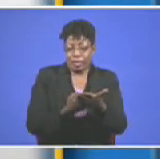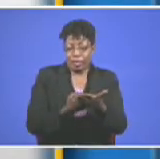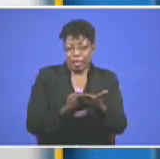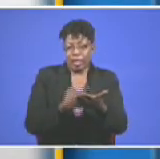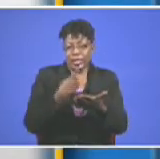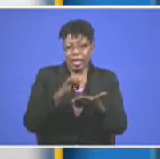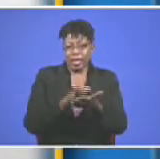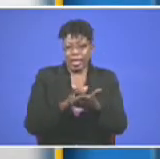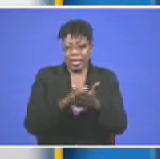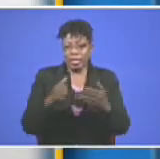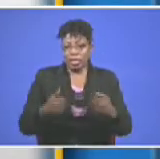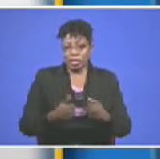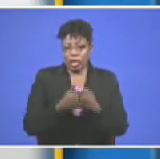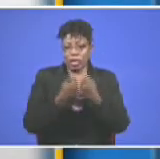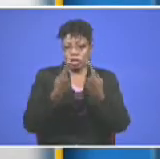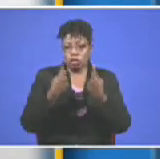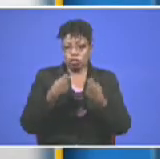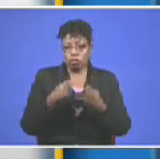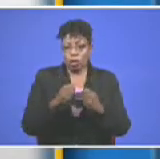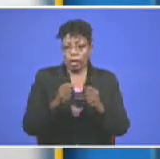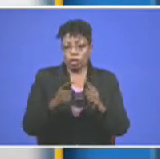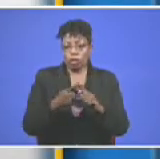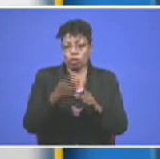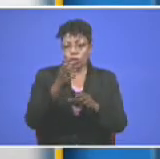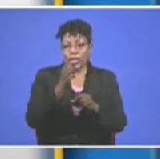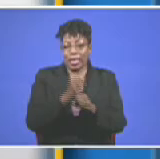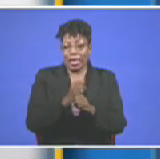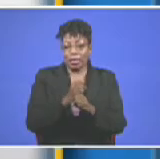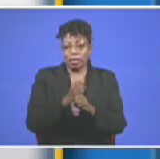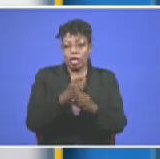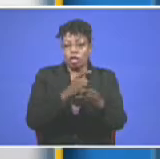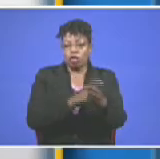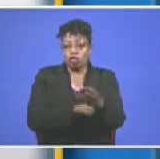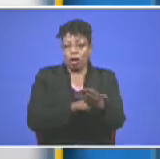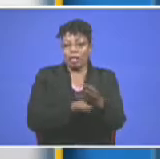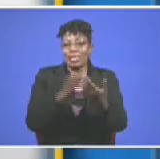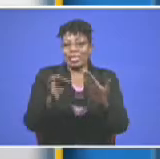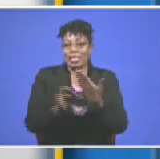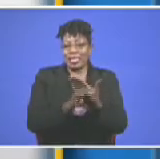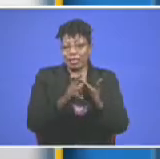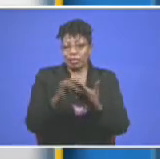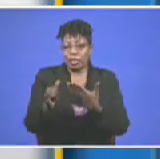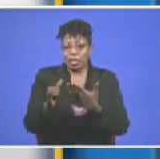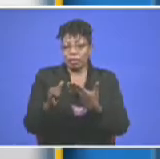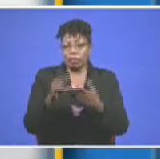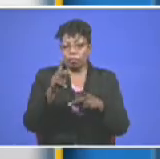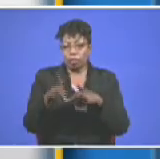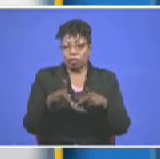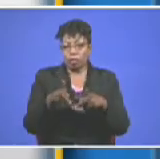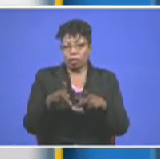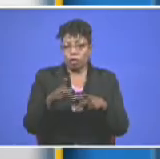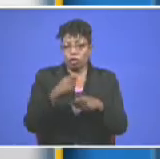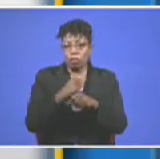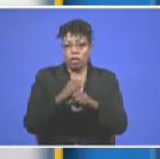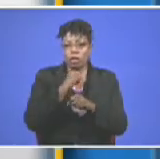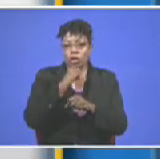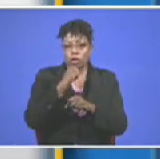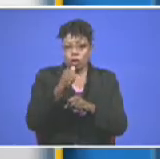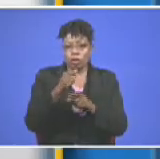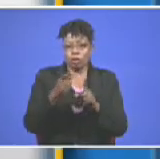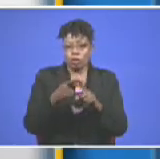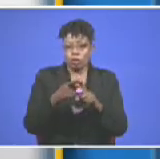the unfortunate challenges of trying to get drug safety right, particularly as some people look for an excuse not to make their